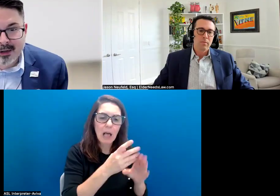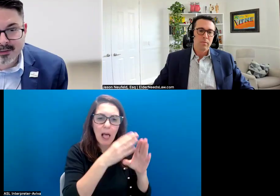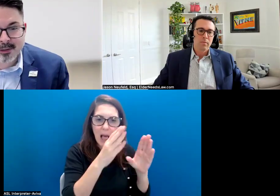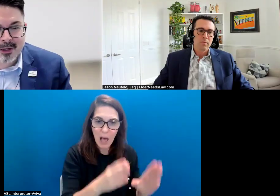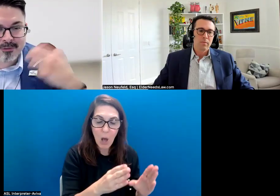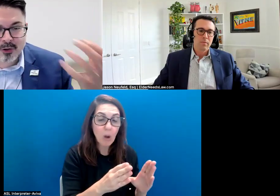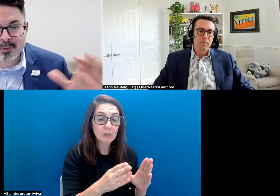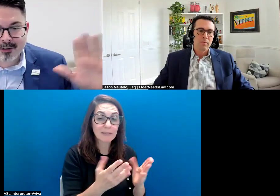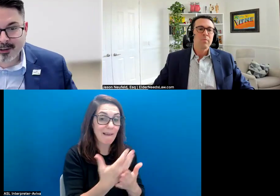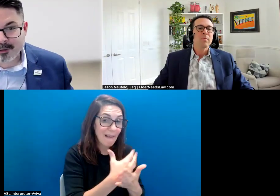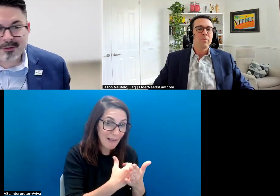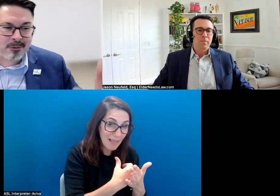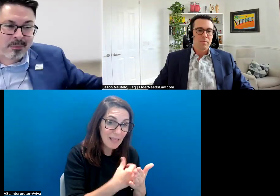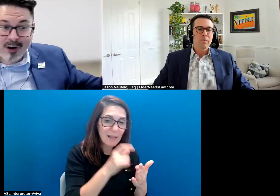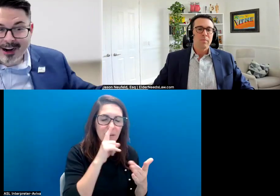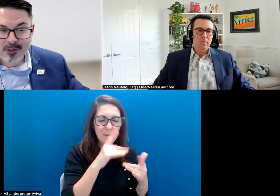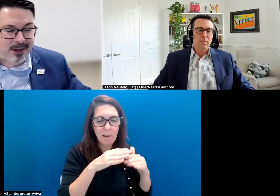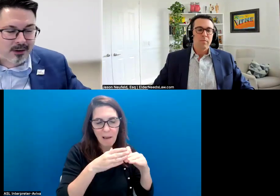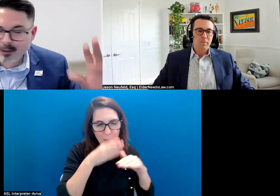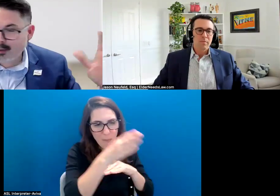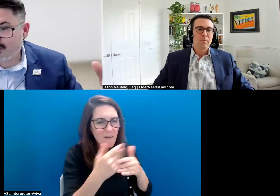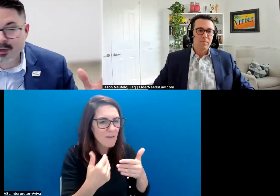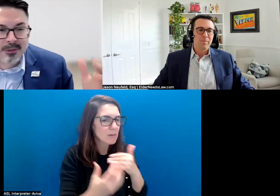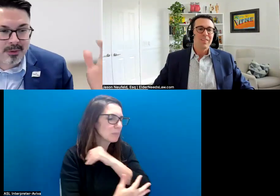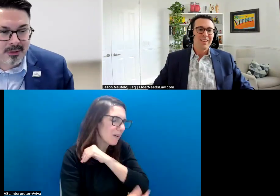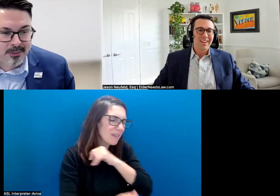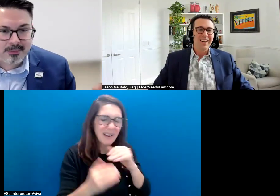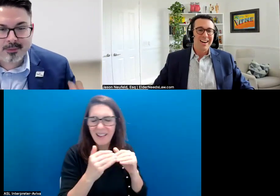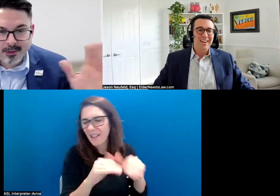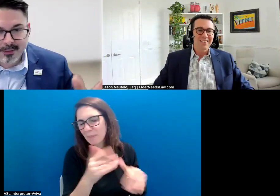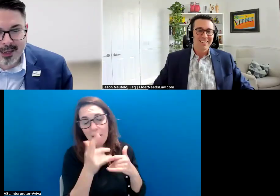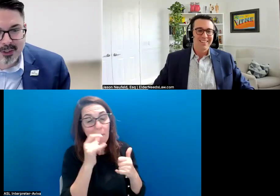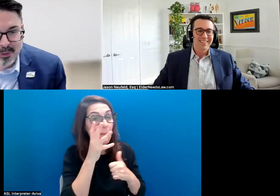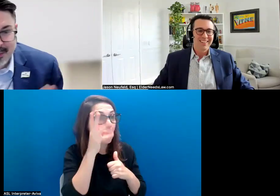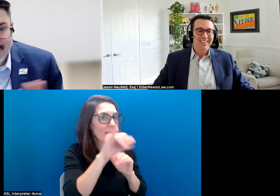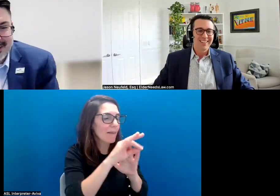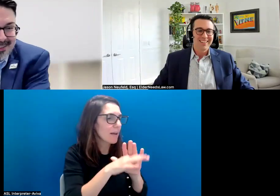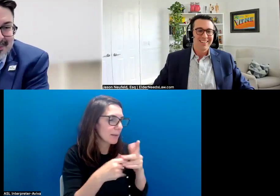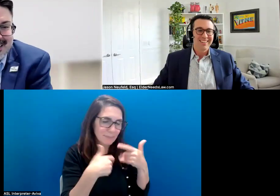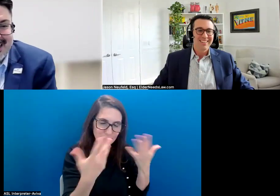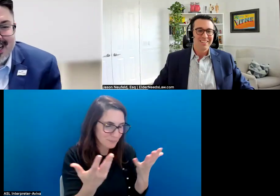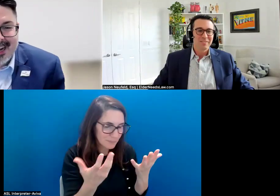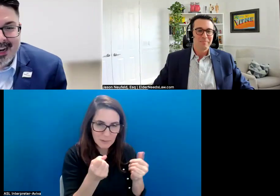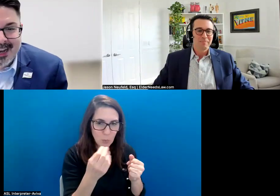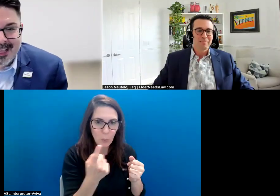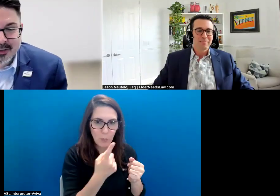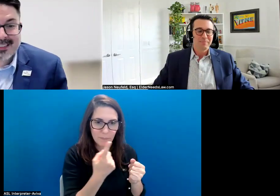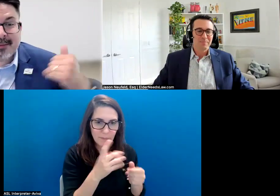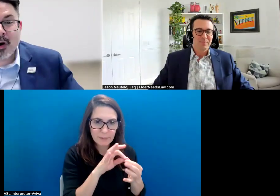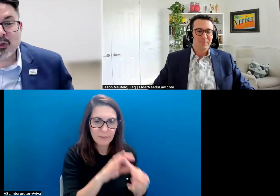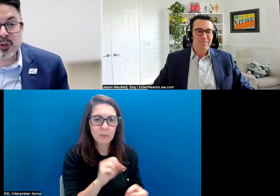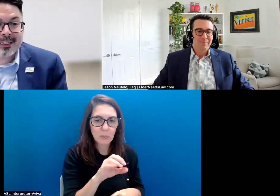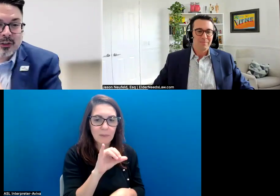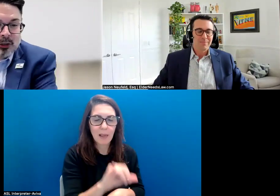for somebody on federal poverty limit from the prior year. I don't know who Mm. comes up with this Uh-huh. language, but they point to something. And so